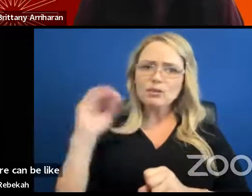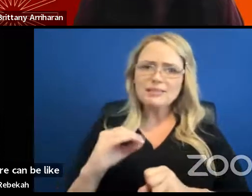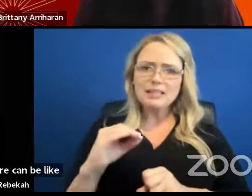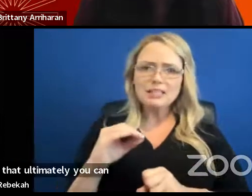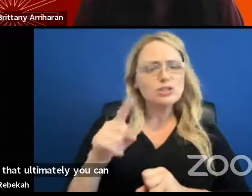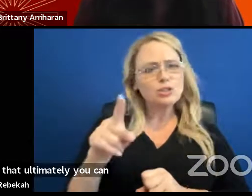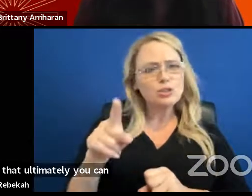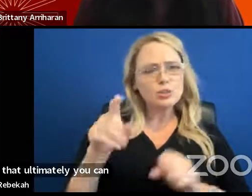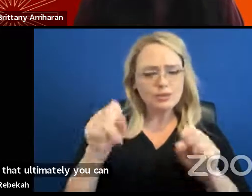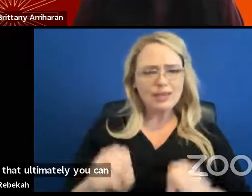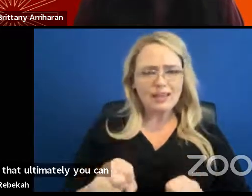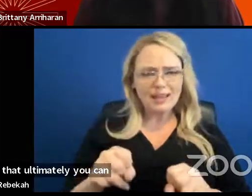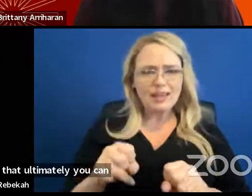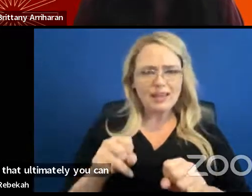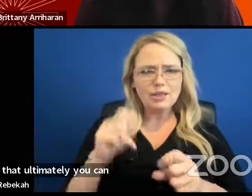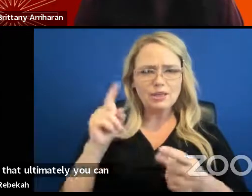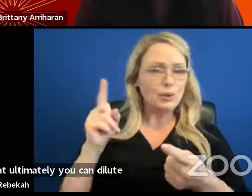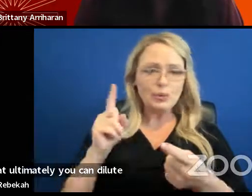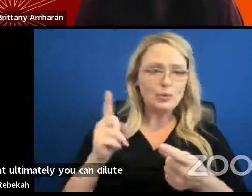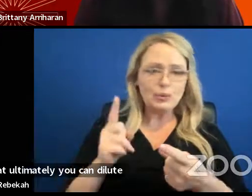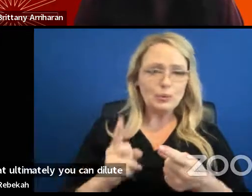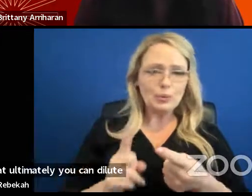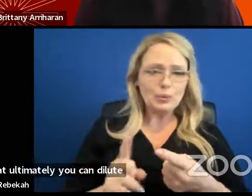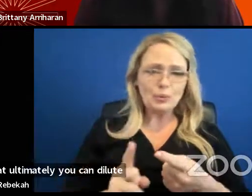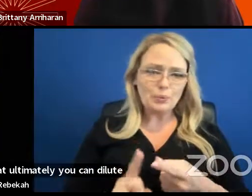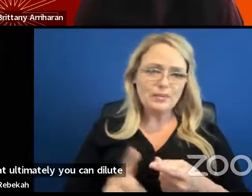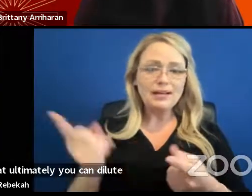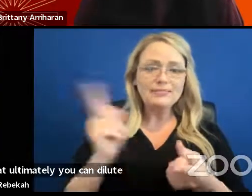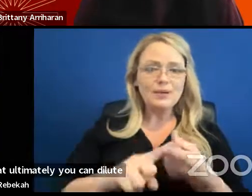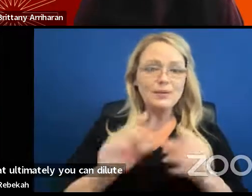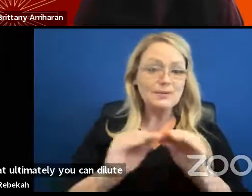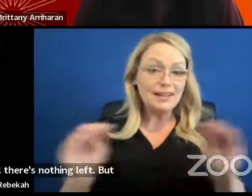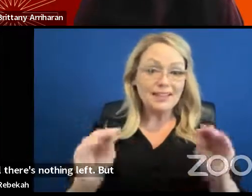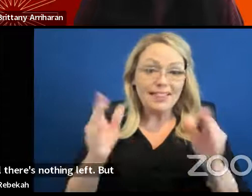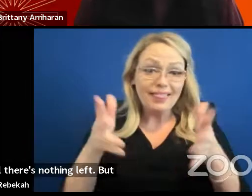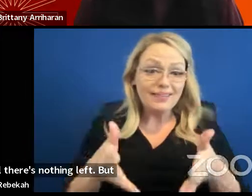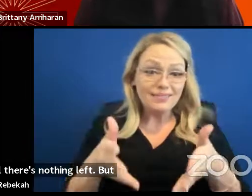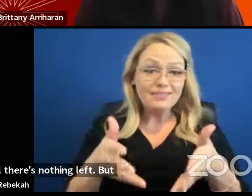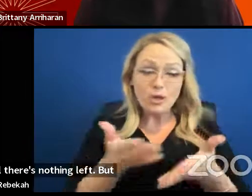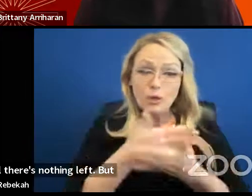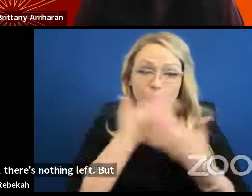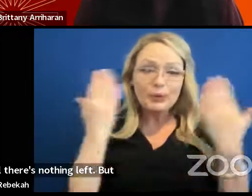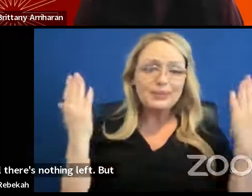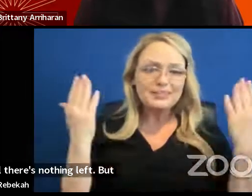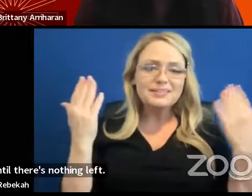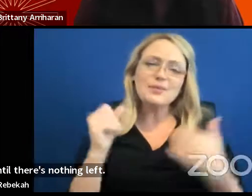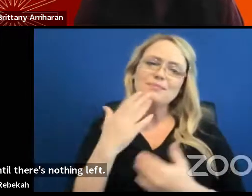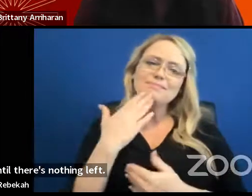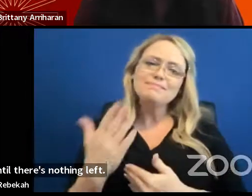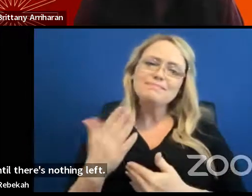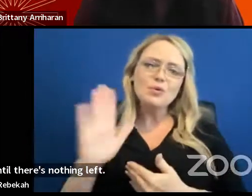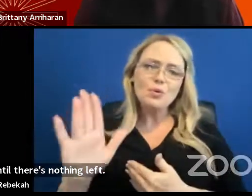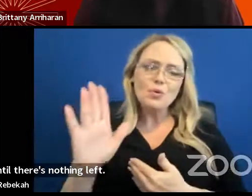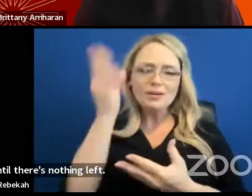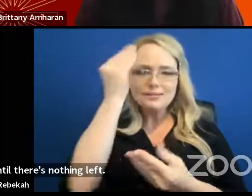Native and indigeneity down until there's nothing left. But yeah, I love all the insights that you provided.